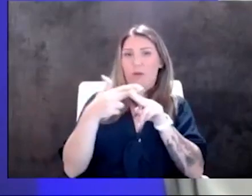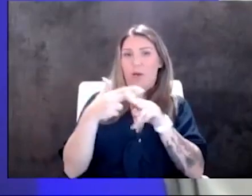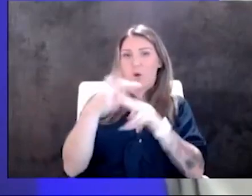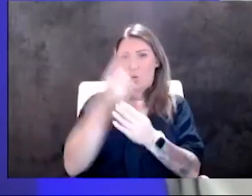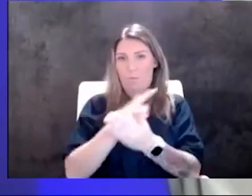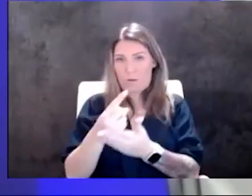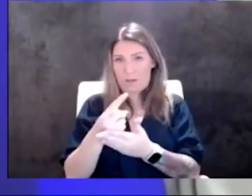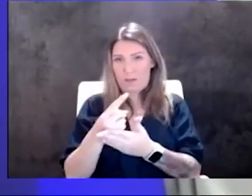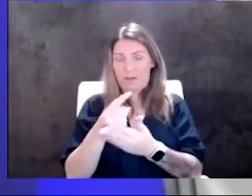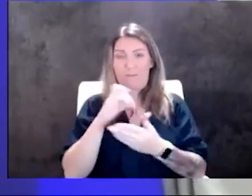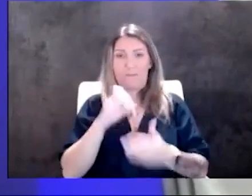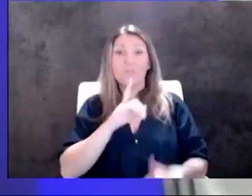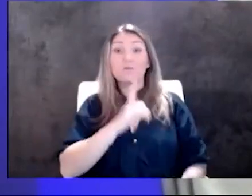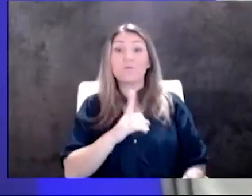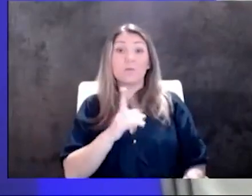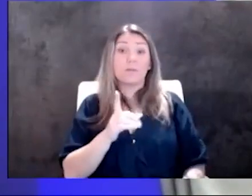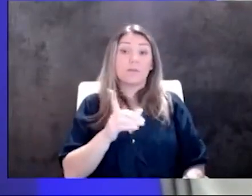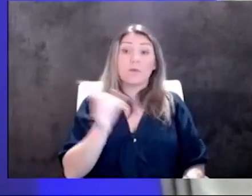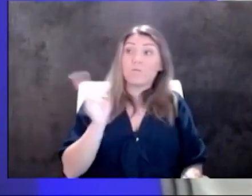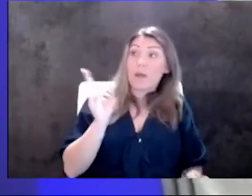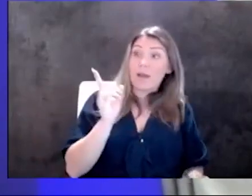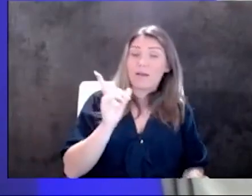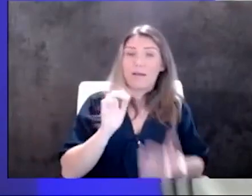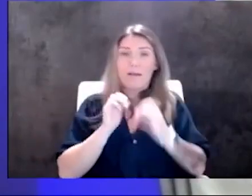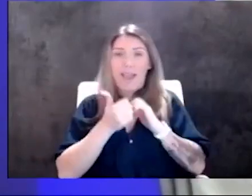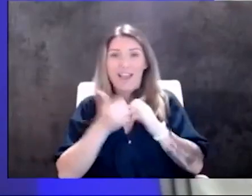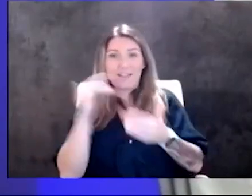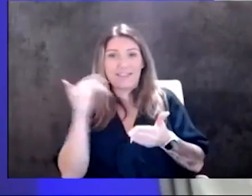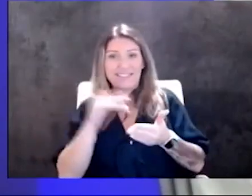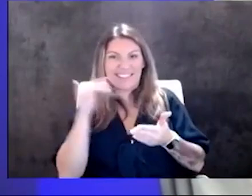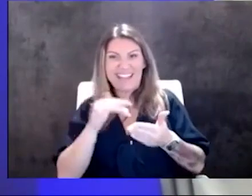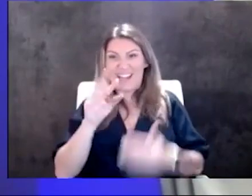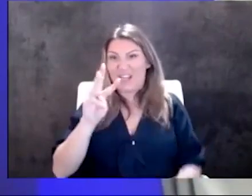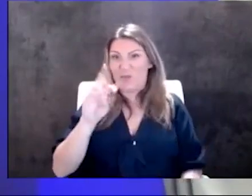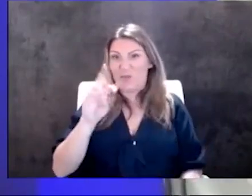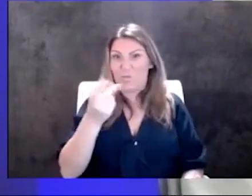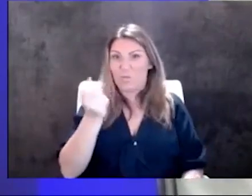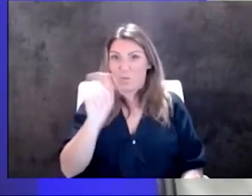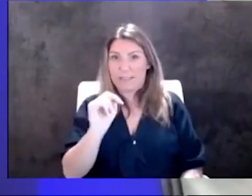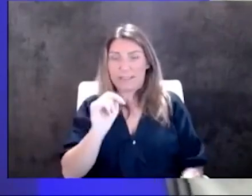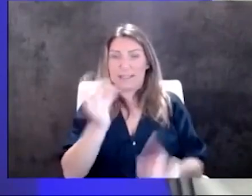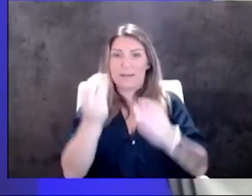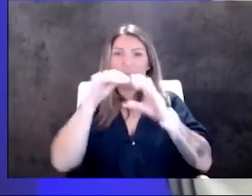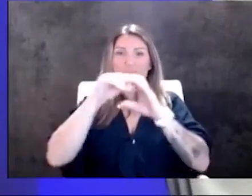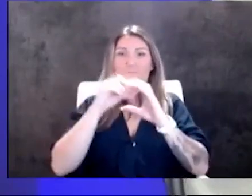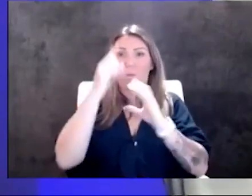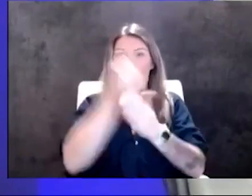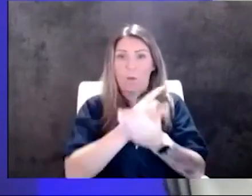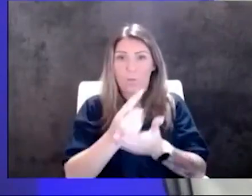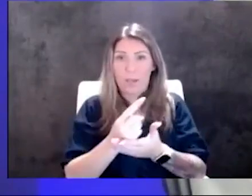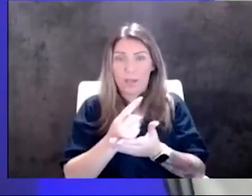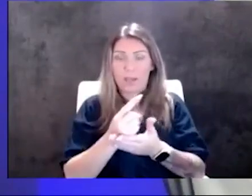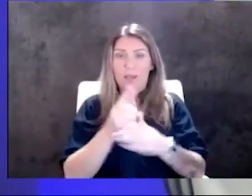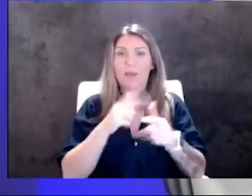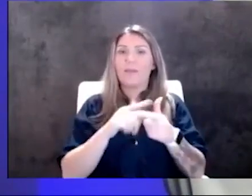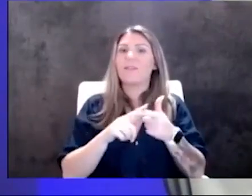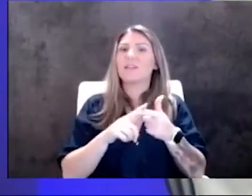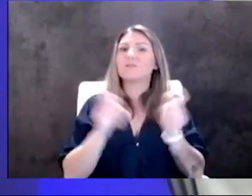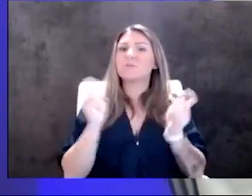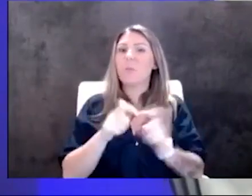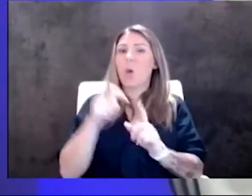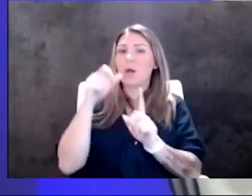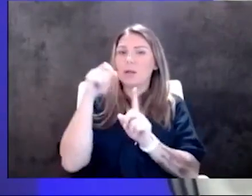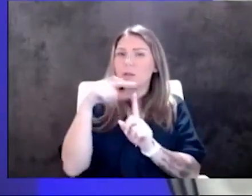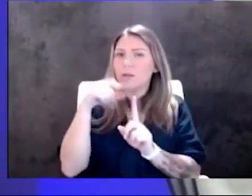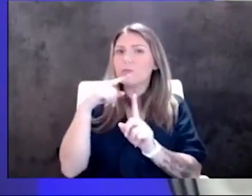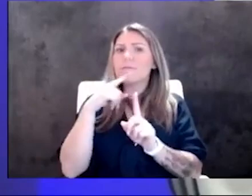really and that's how we did this study with Winston. He had the device placed for 1 week. We place kind of small electrodes, and we don't implant the device, and they go home with